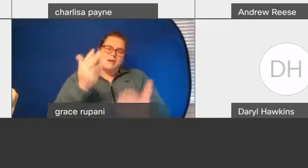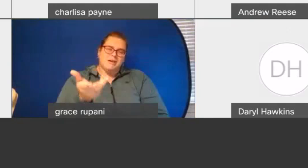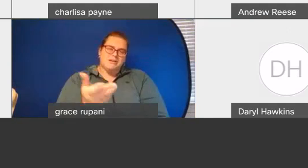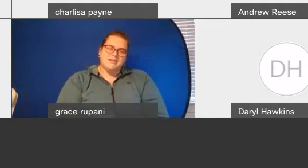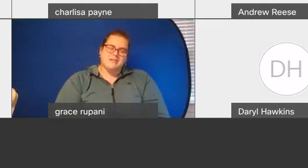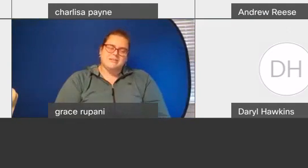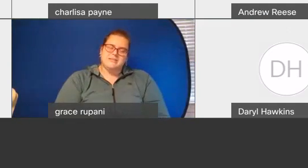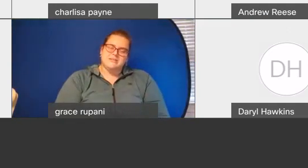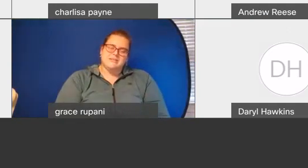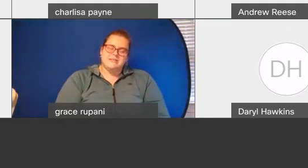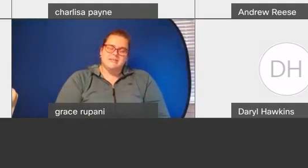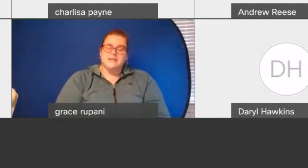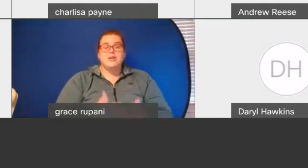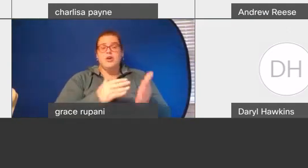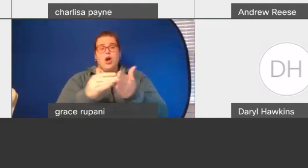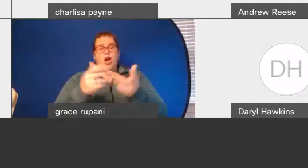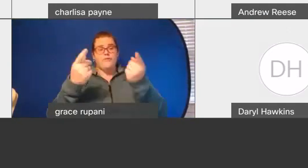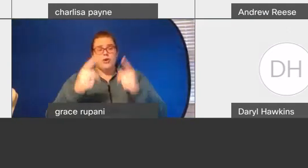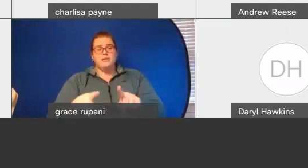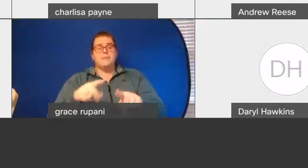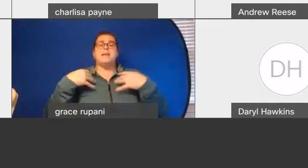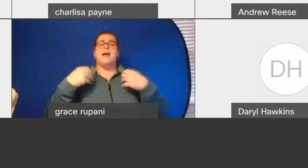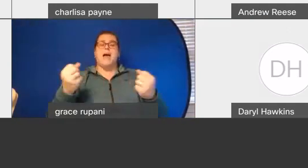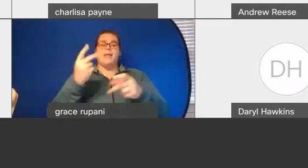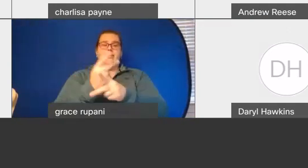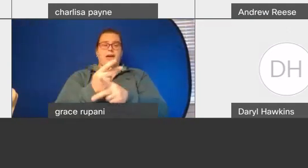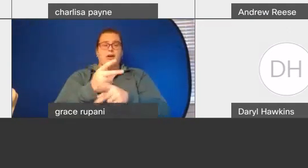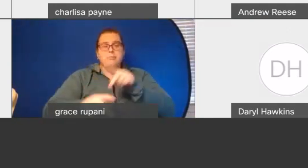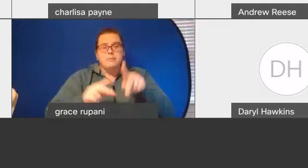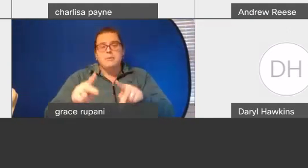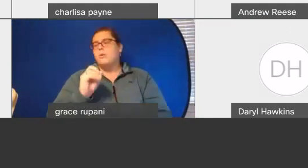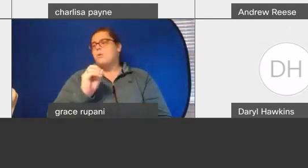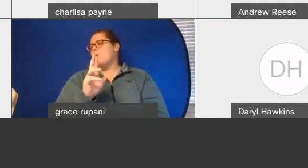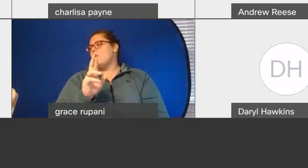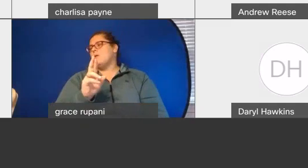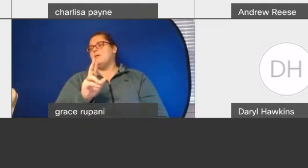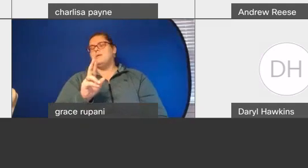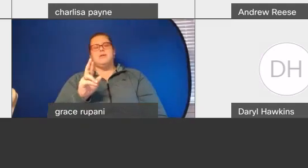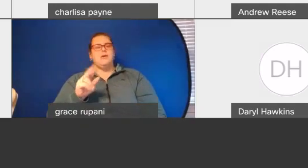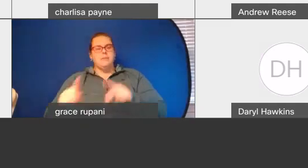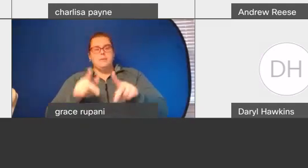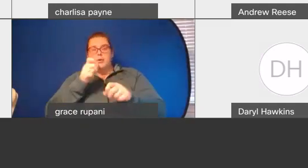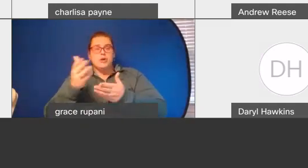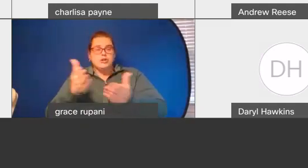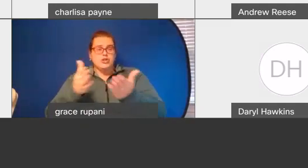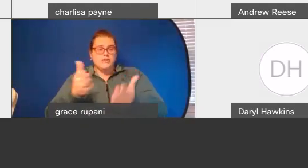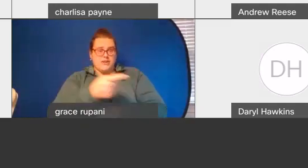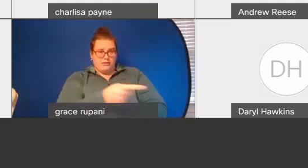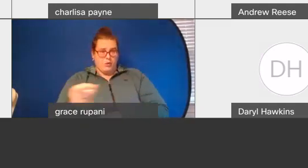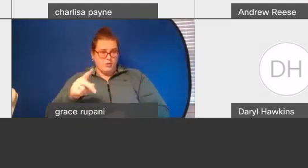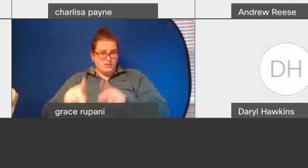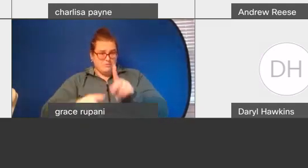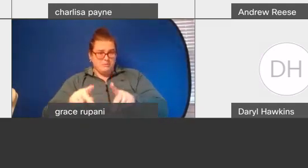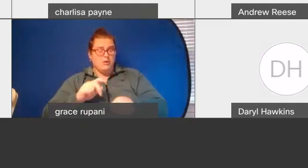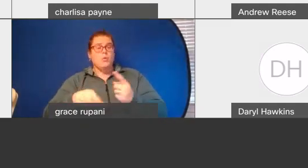we find a lot that healthcare personnel or people who are helping those individuals or serving those individuals, that when that individual needs